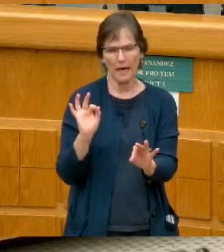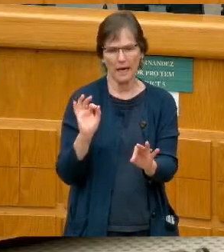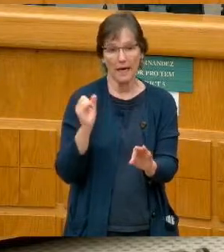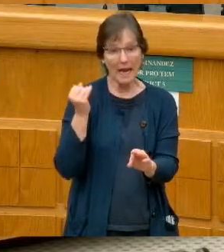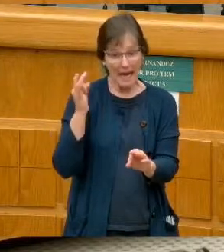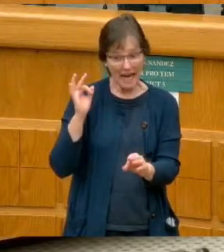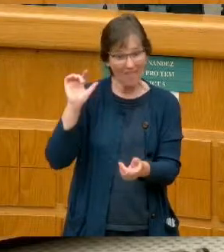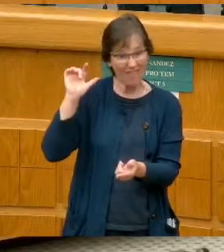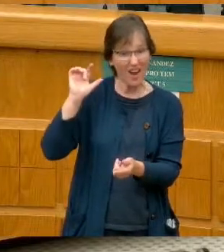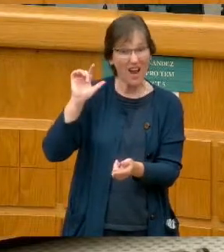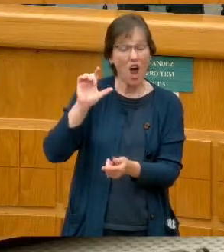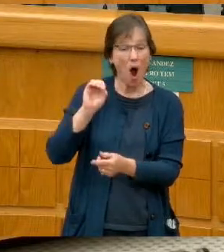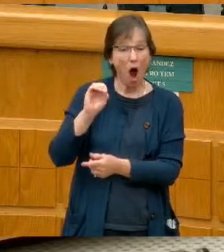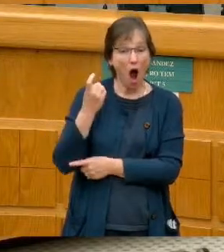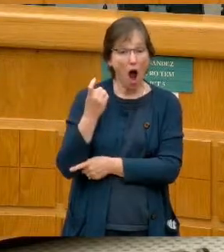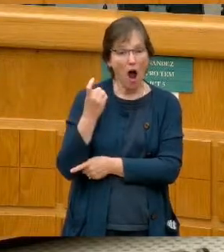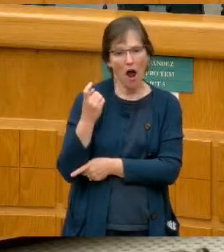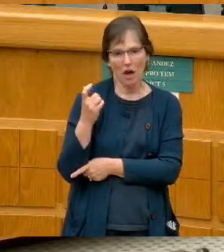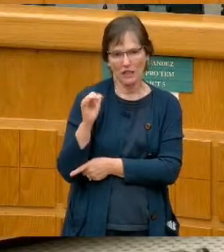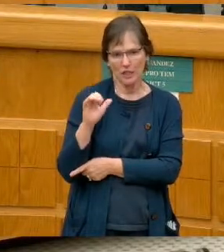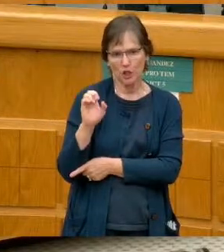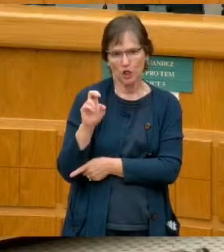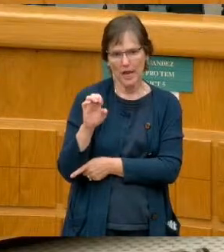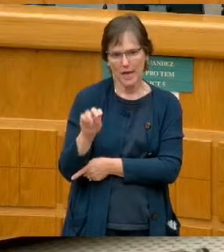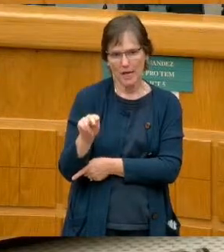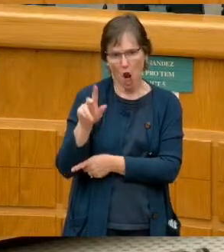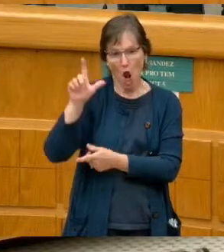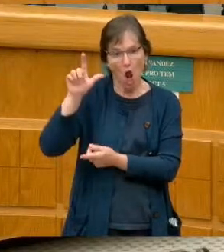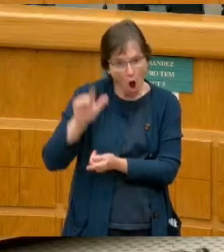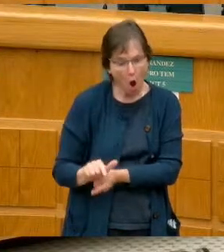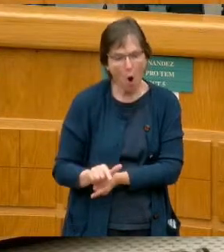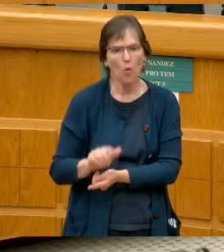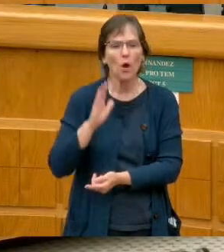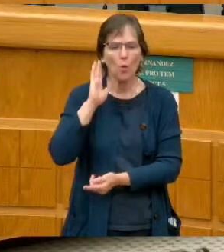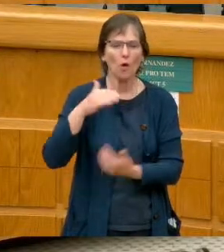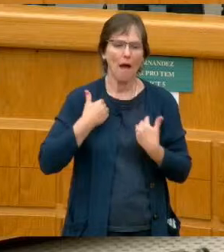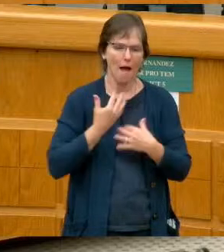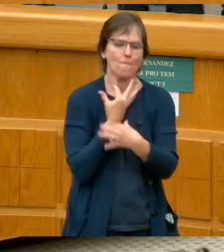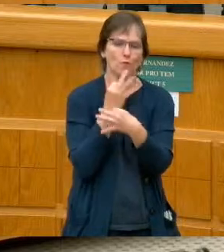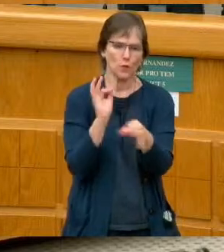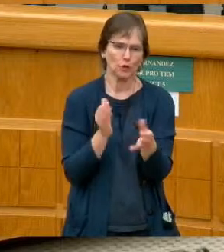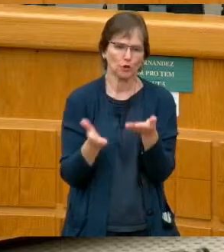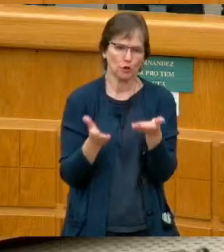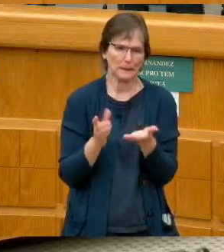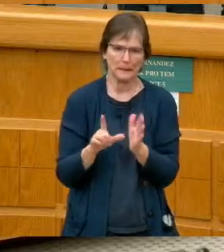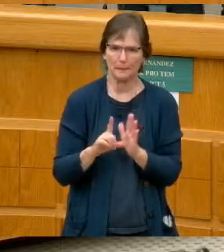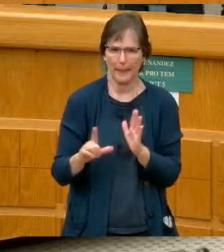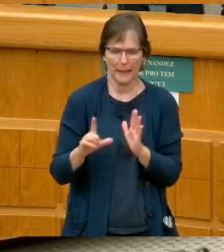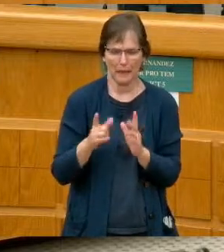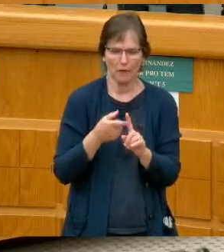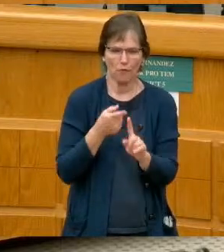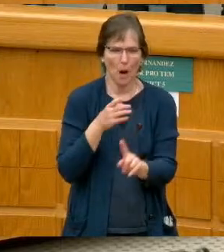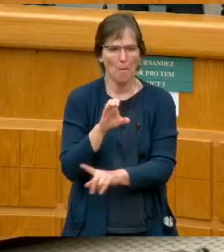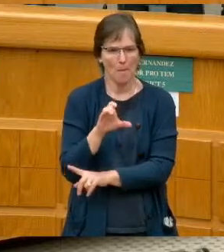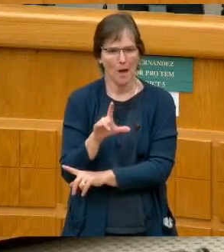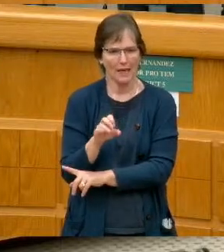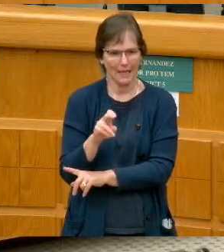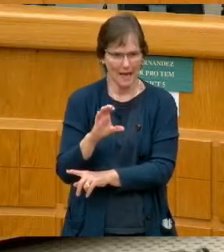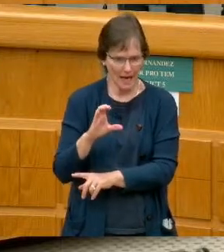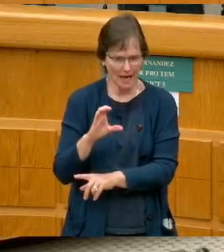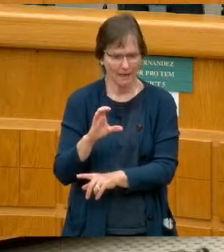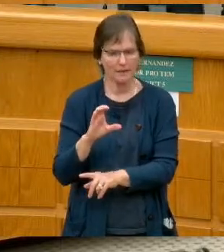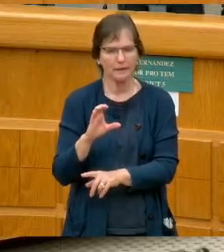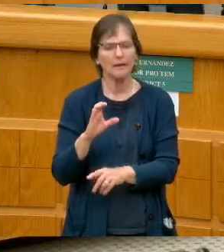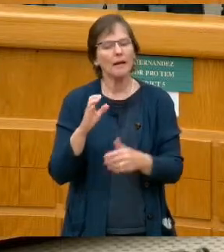their PCP or at our COVID-19 outpatient clinic. The clinic is staffed with COVID-19 medical